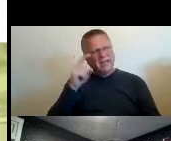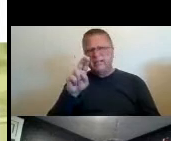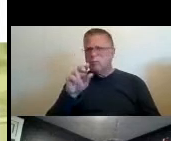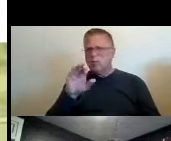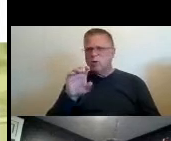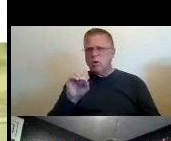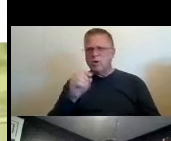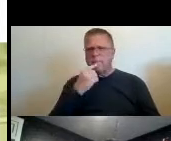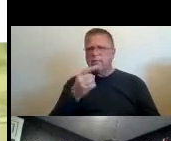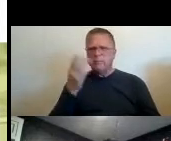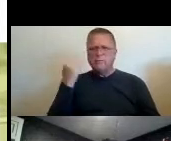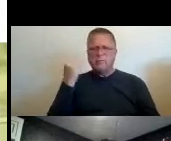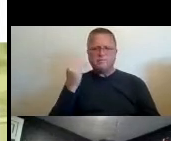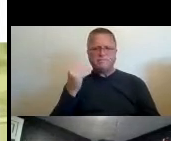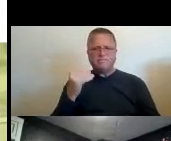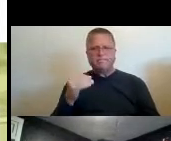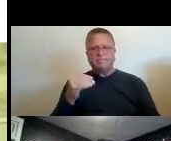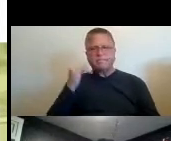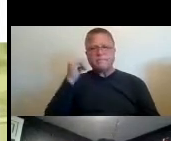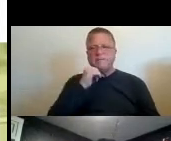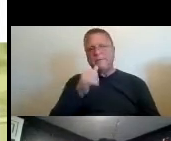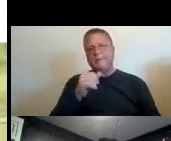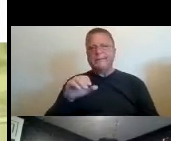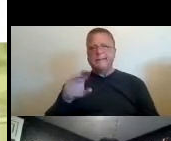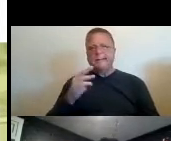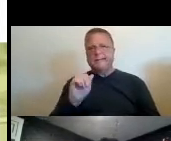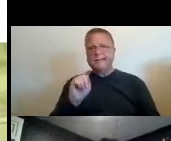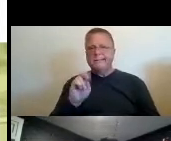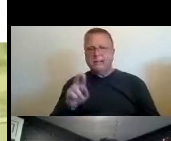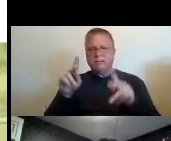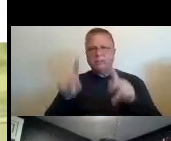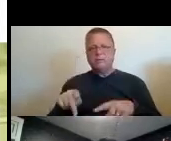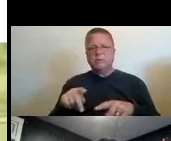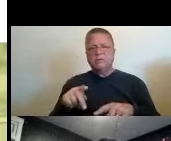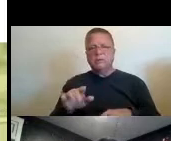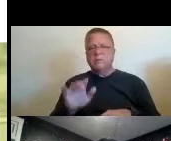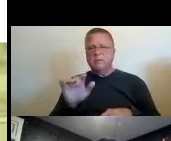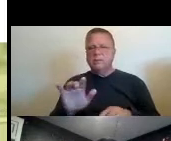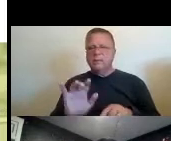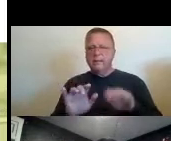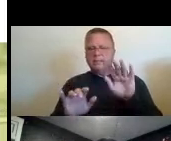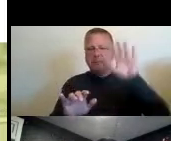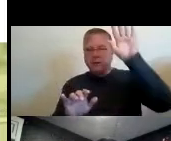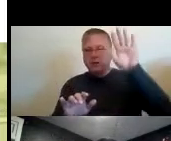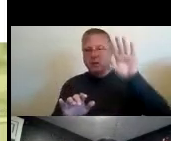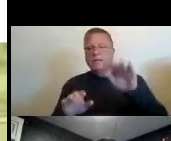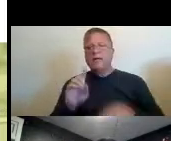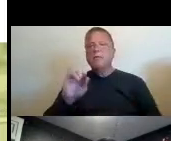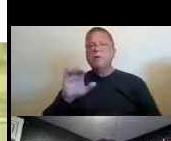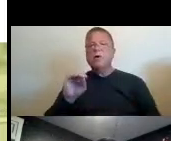not a chatter in the box, you can raise your hand, and Ricardo